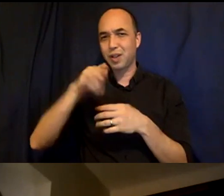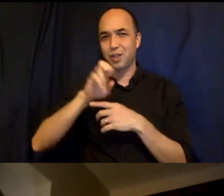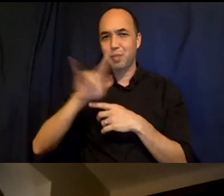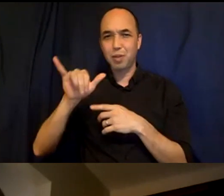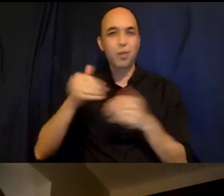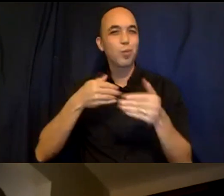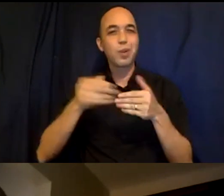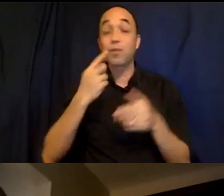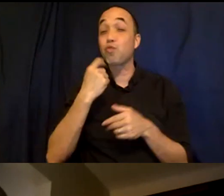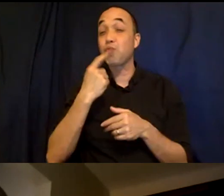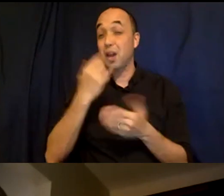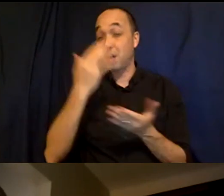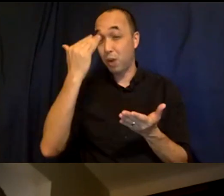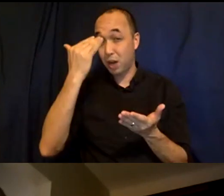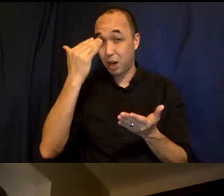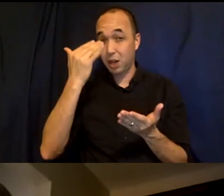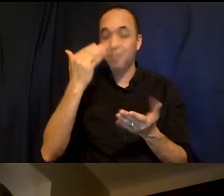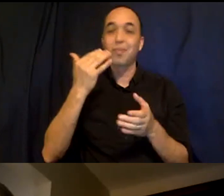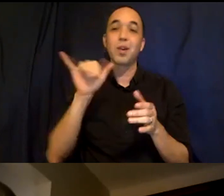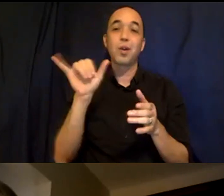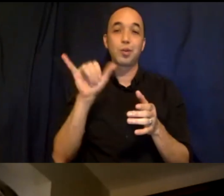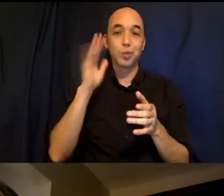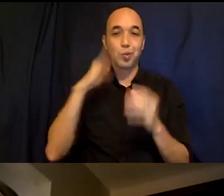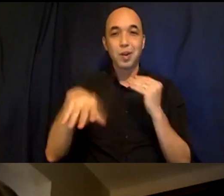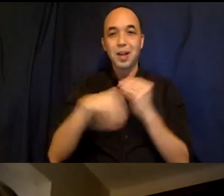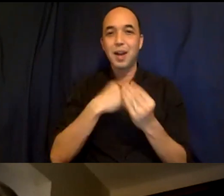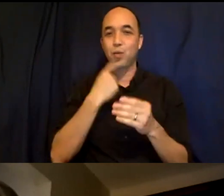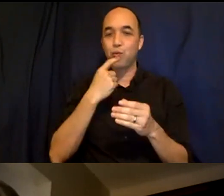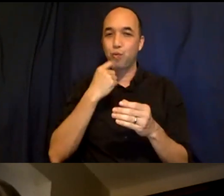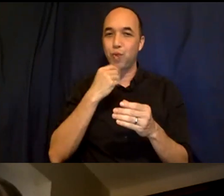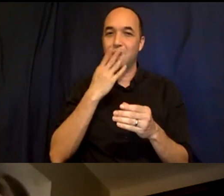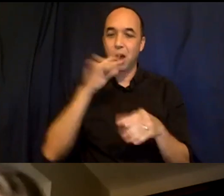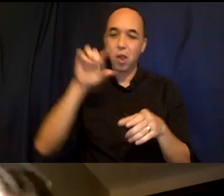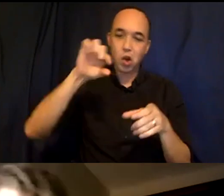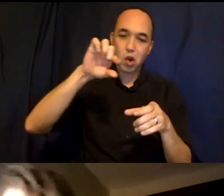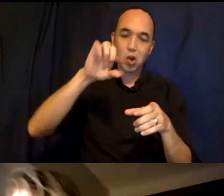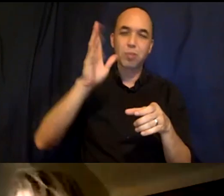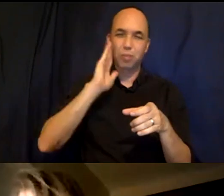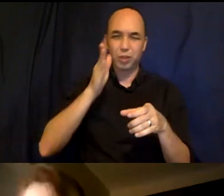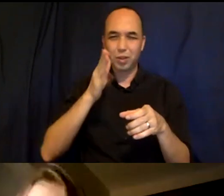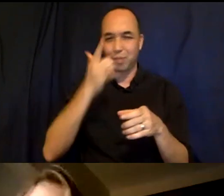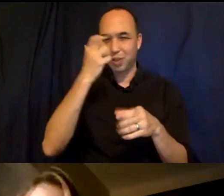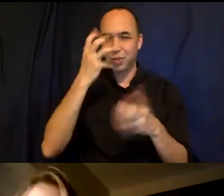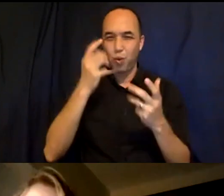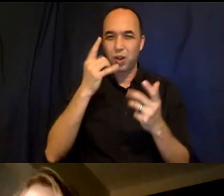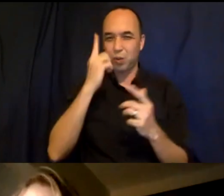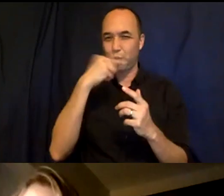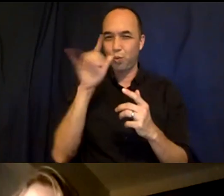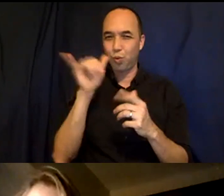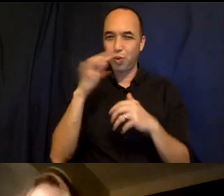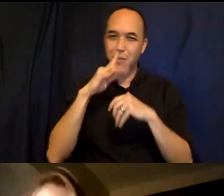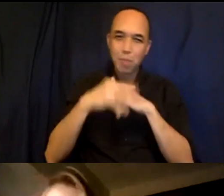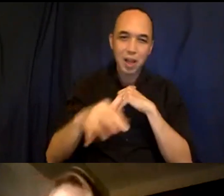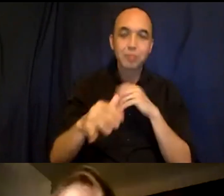red because I'm also going to add some red food coloring to make it look even bloodier. But what we want to mix it with